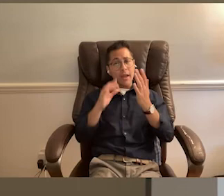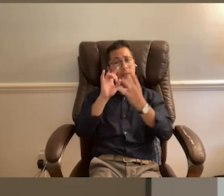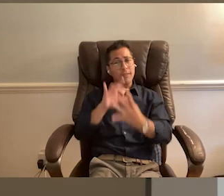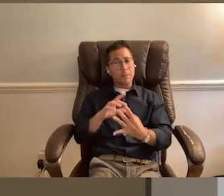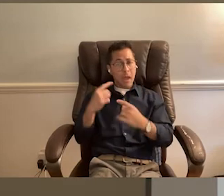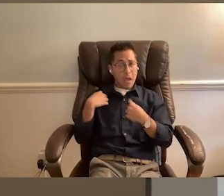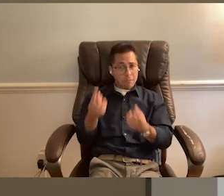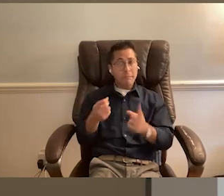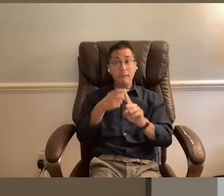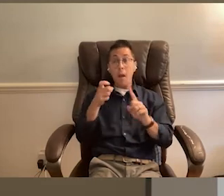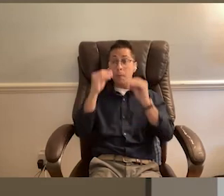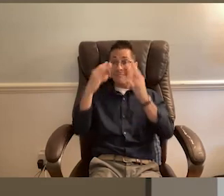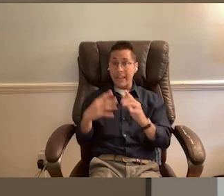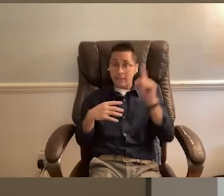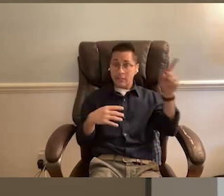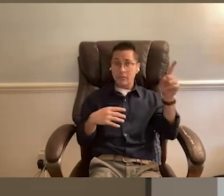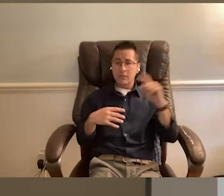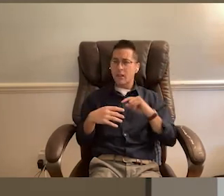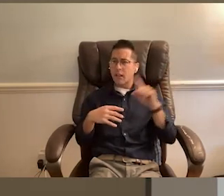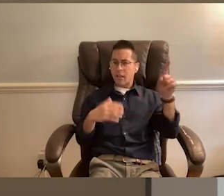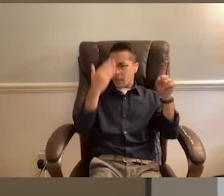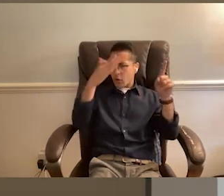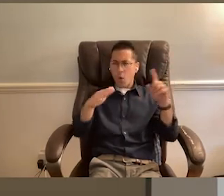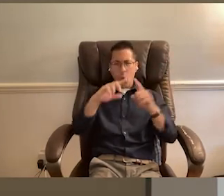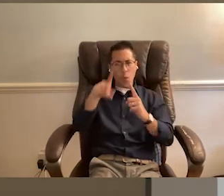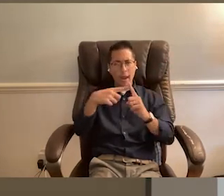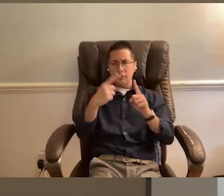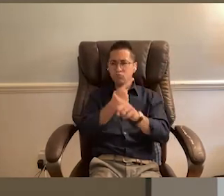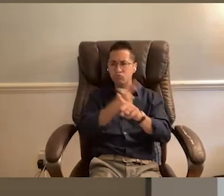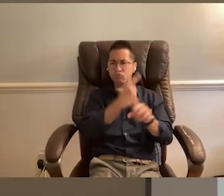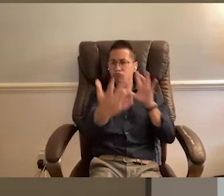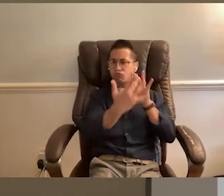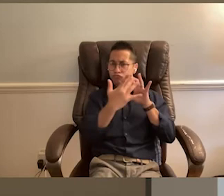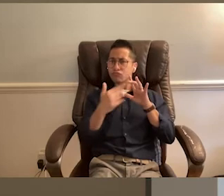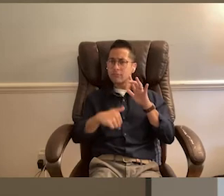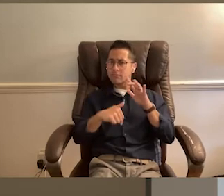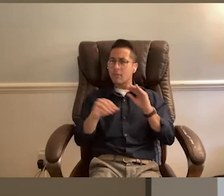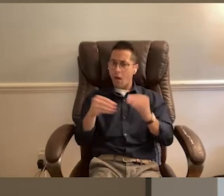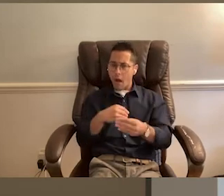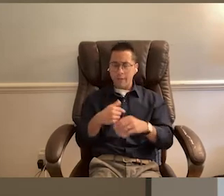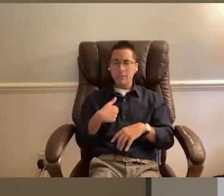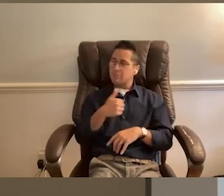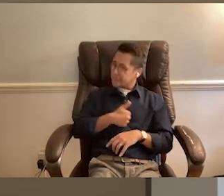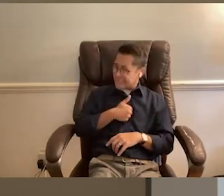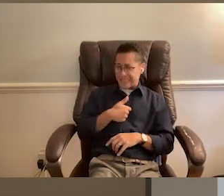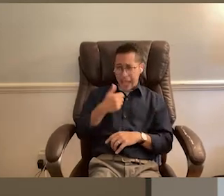semester. Participation is optional. I can't force anyone to fill out my 4-question survey, but by keeping it short, we do get a pretty